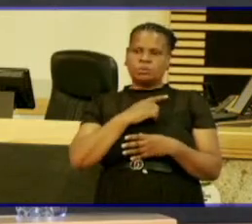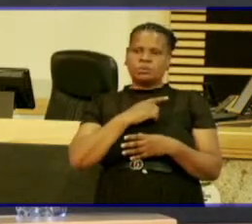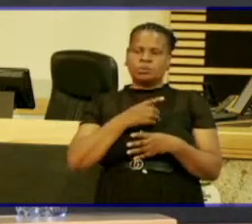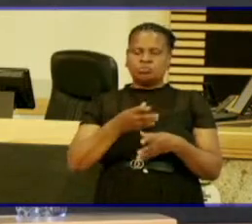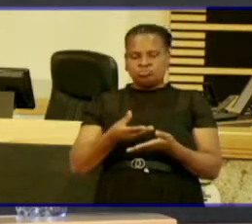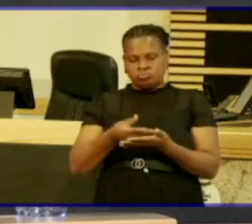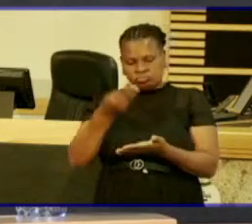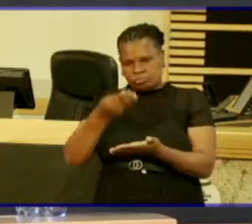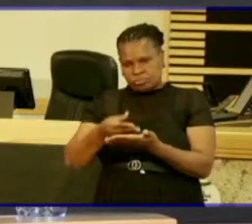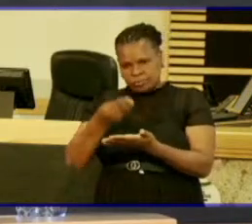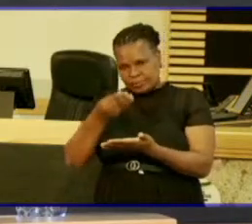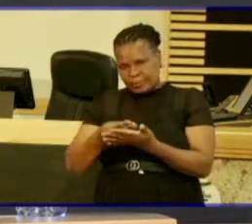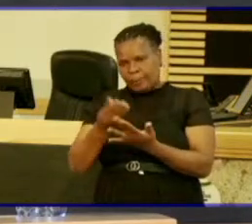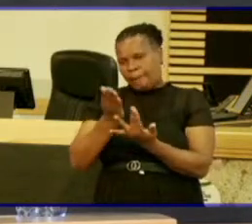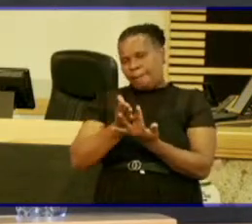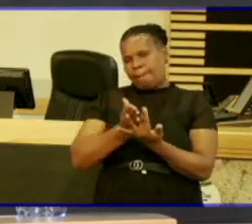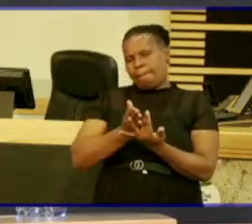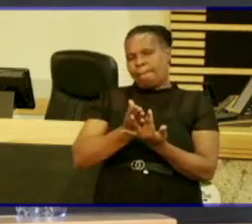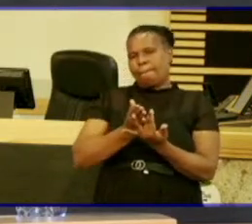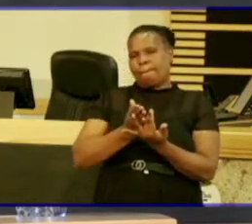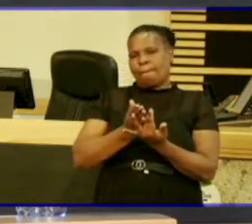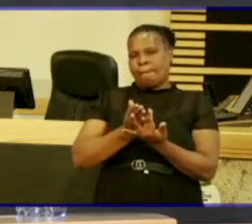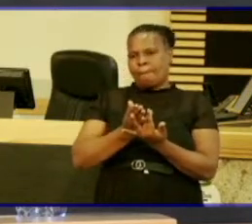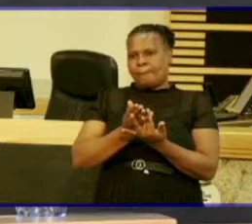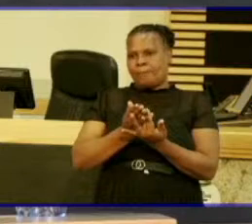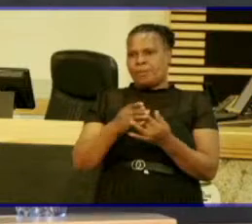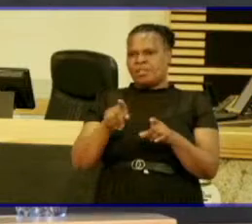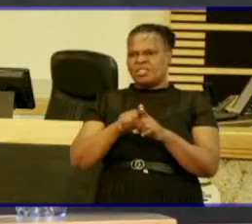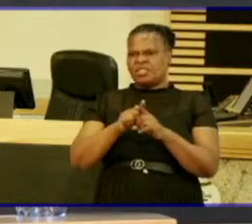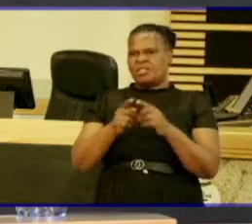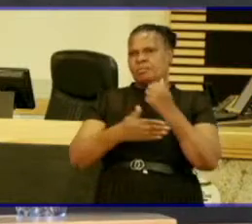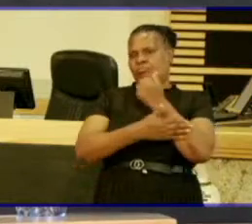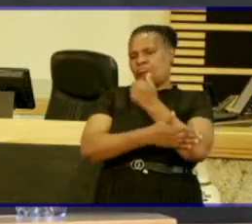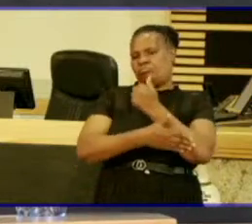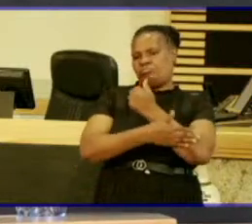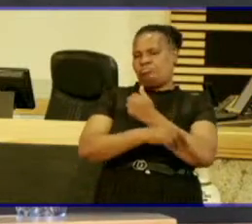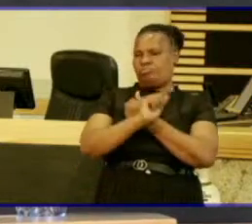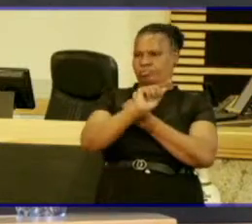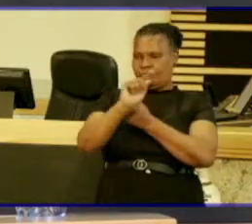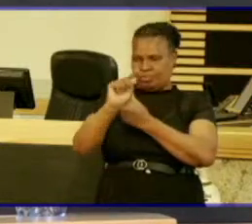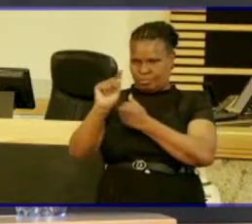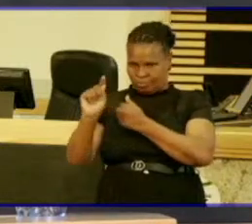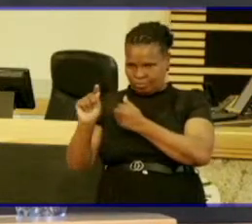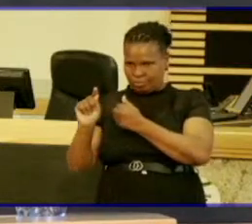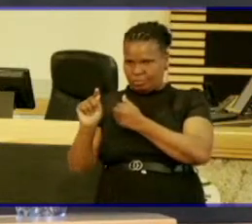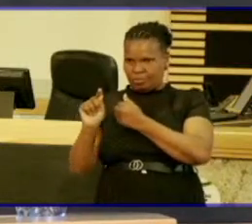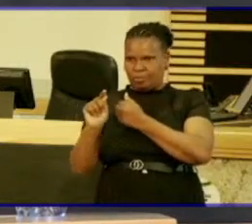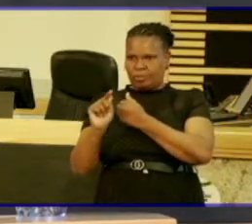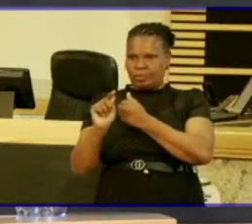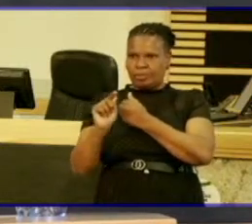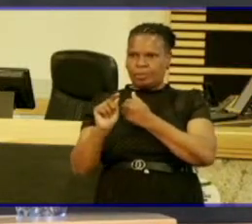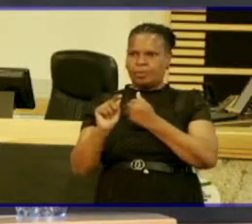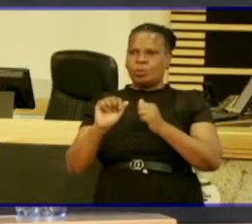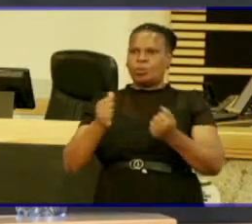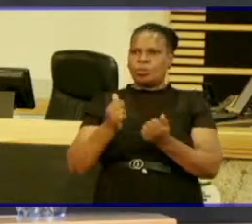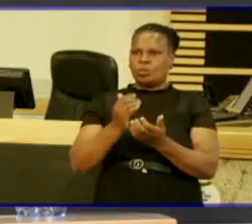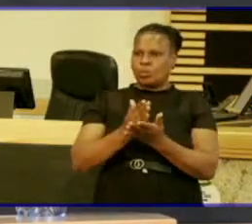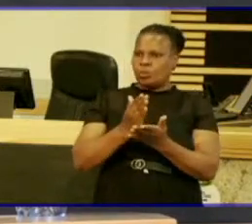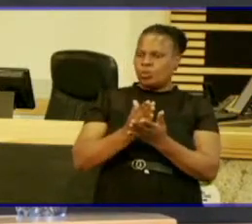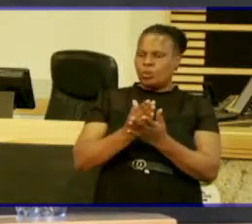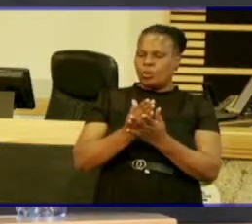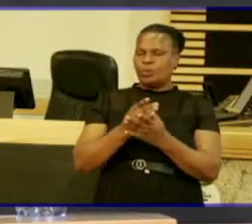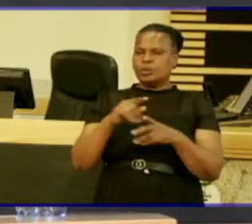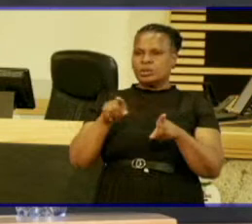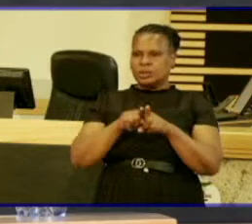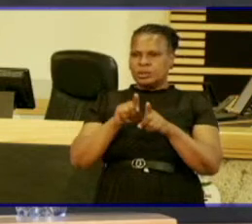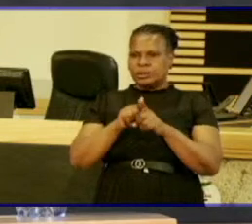learning between countries. Centrality of the state, the realization that the dream of